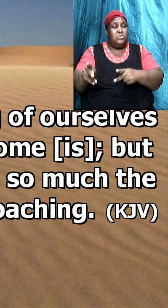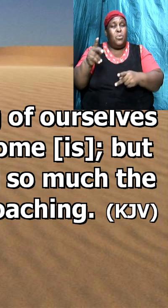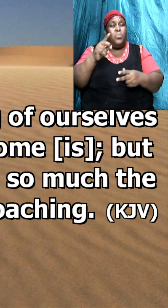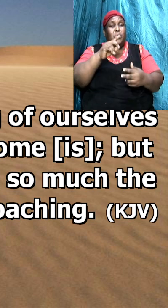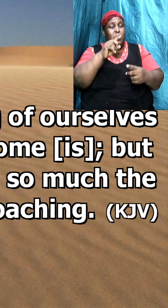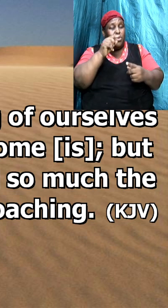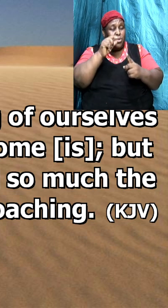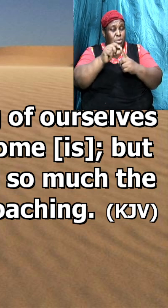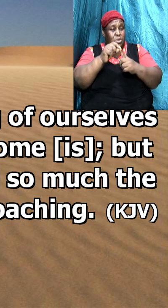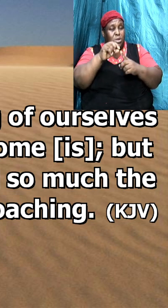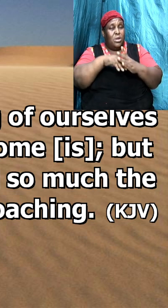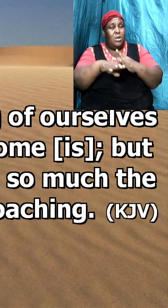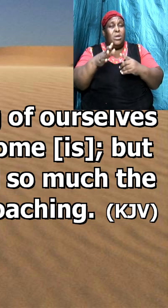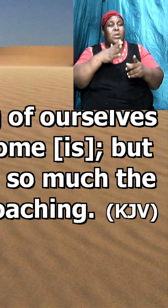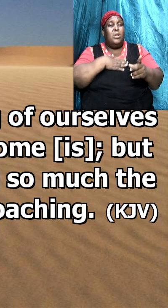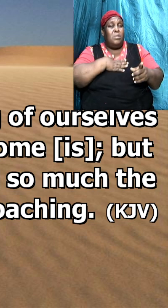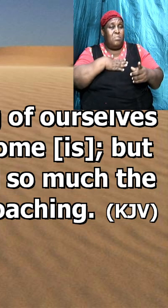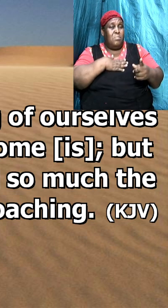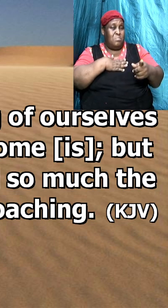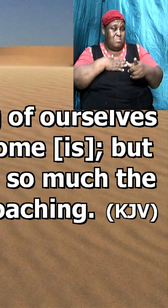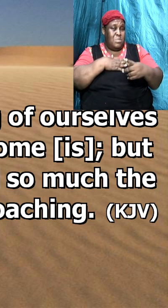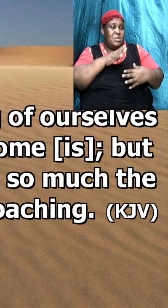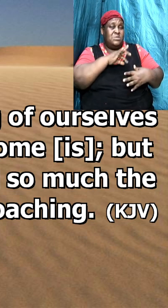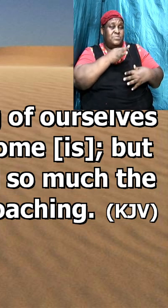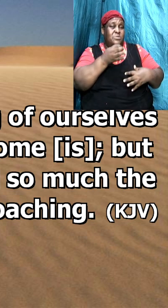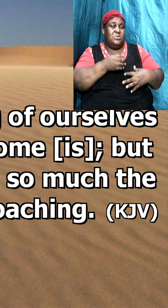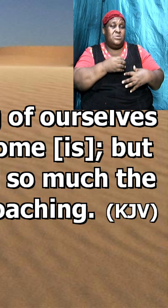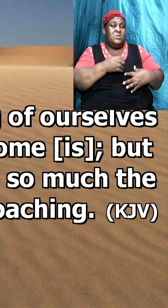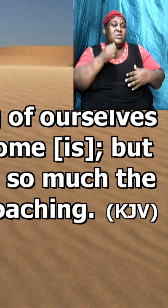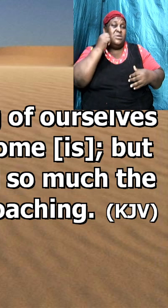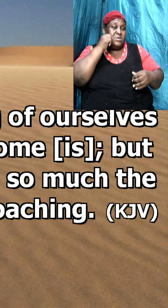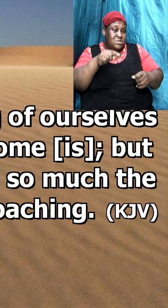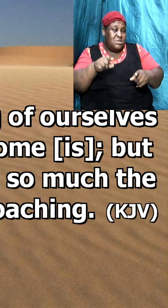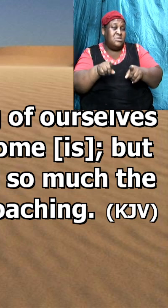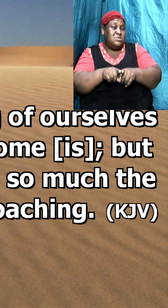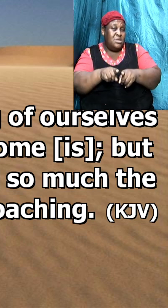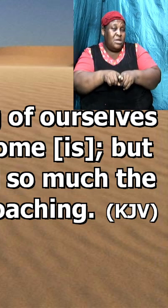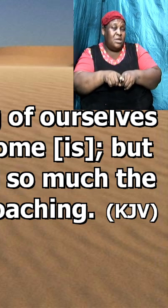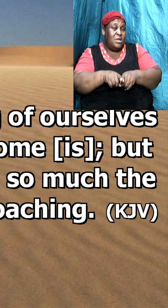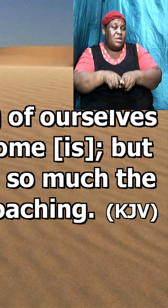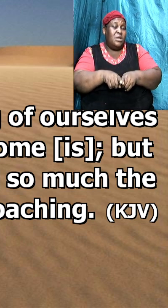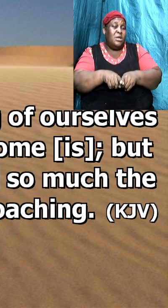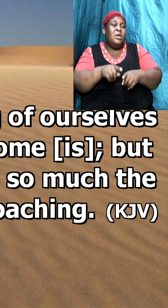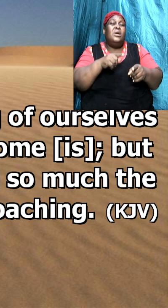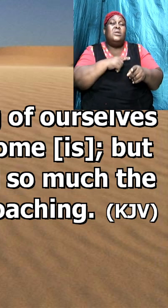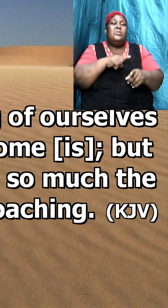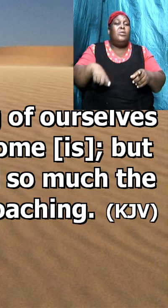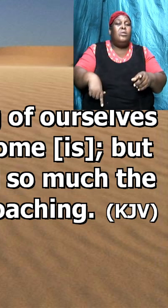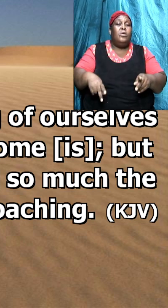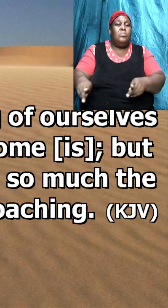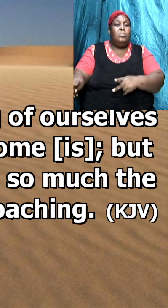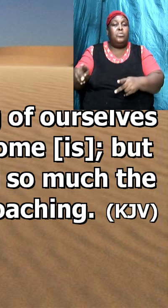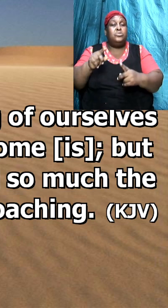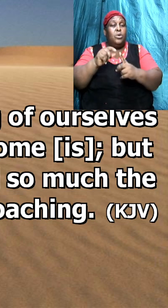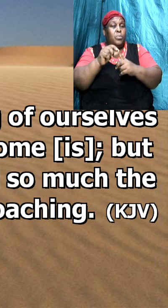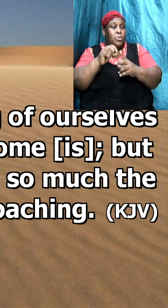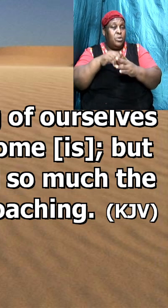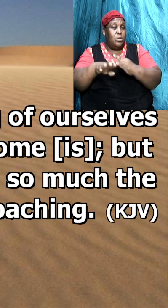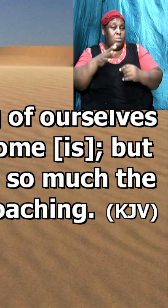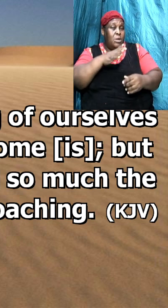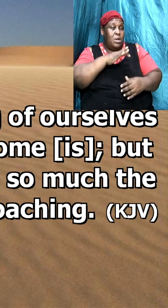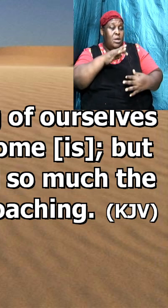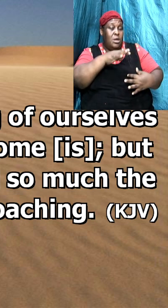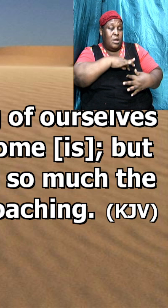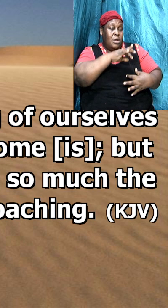you know, the Lord just give me a word for you. And me tell you. But you see, when you're not gathering together, how is it that you are going